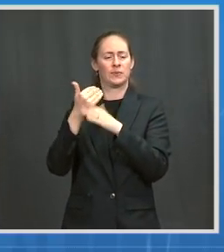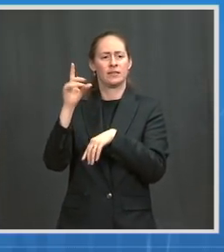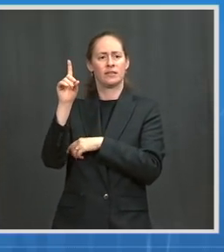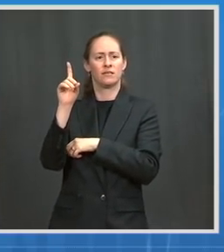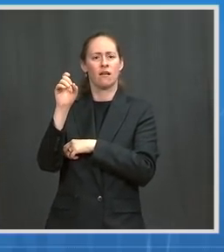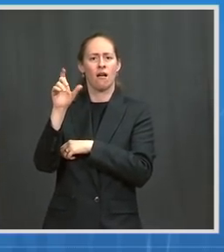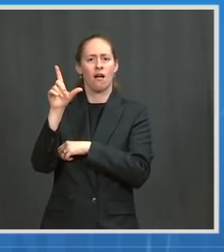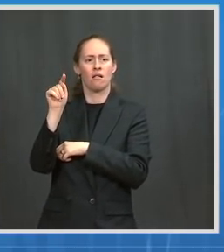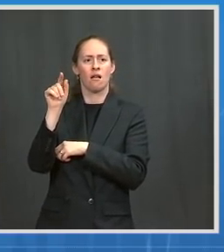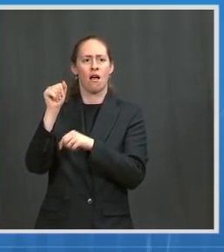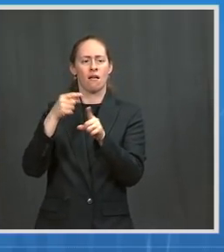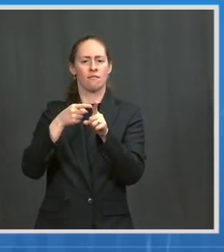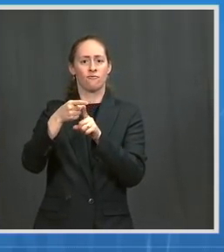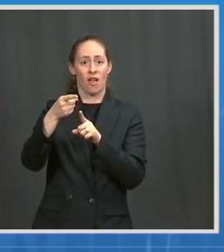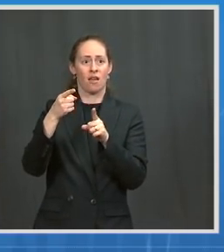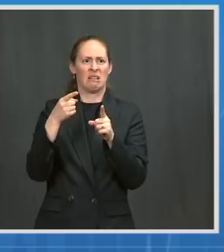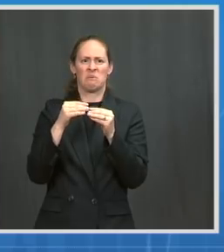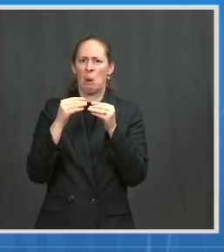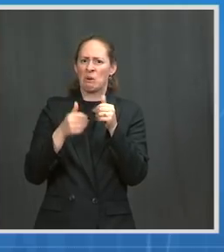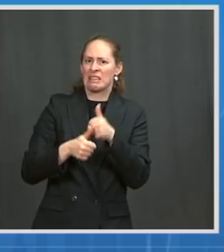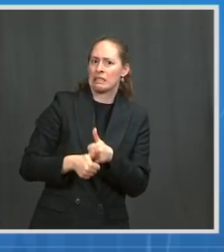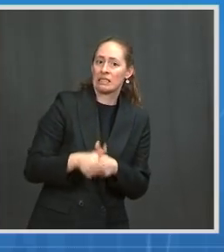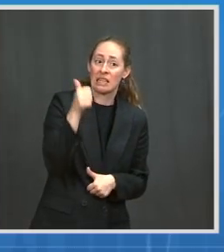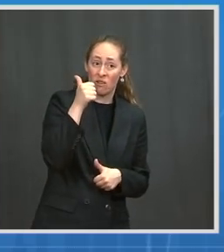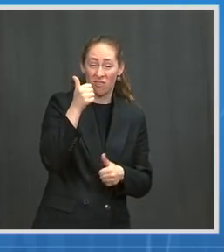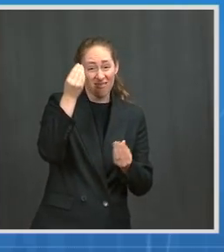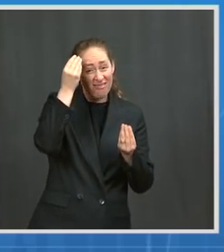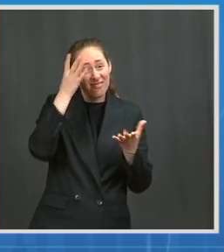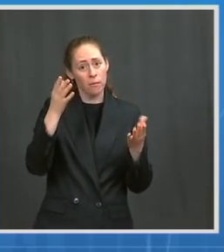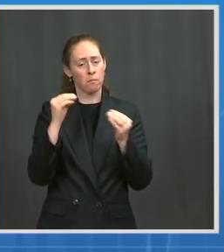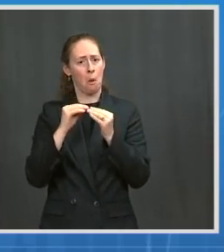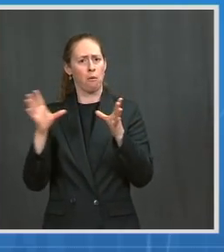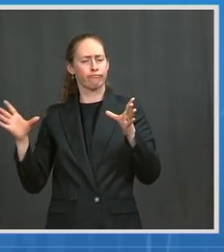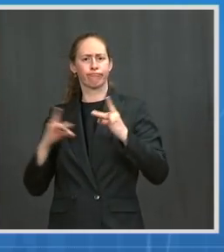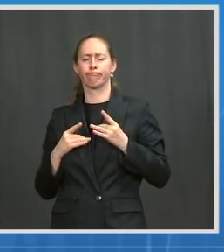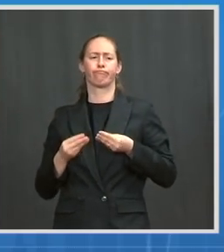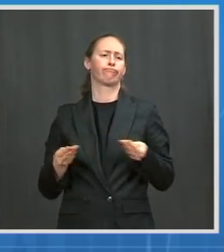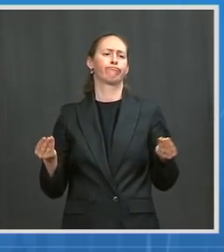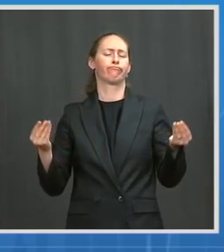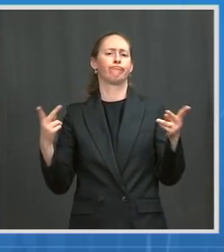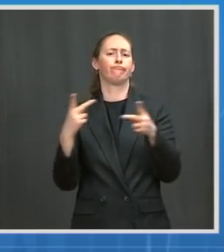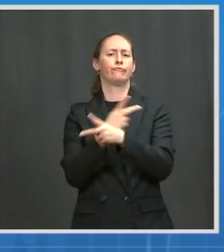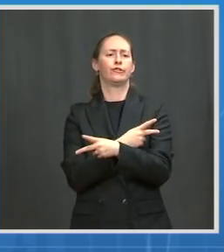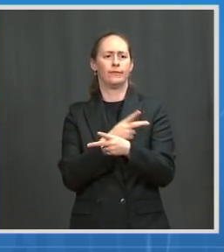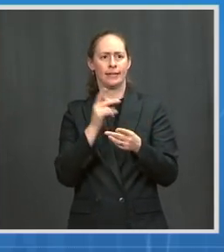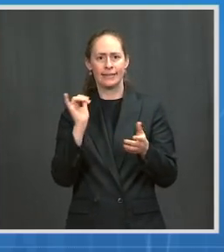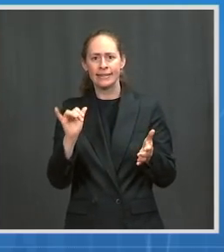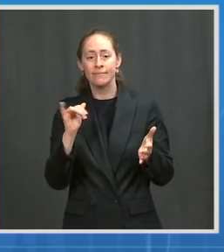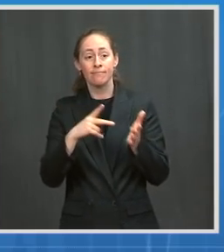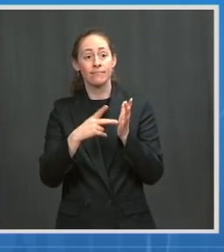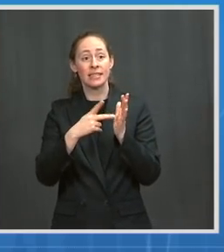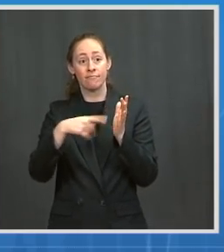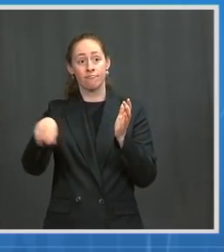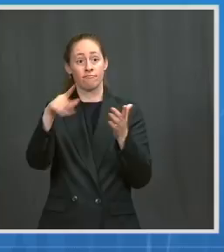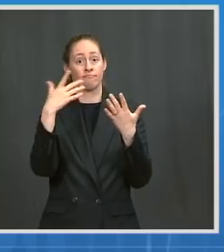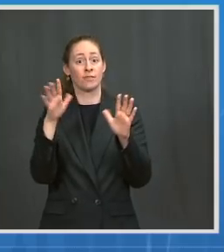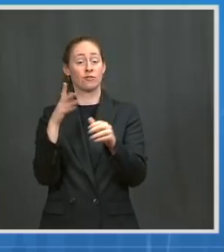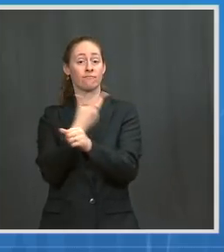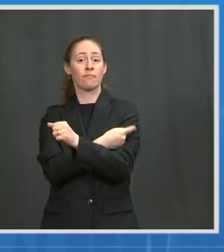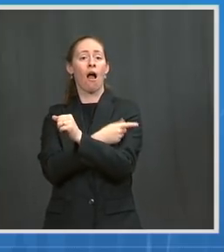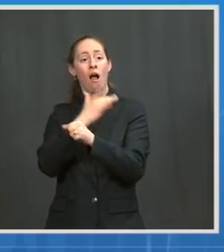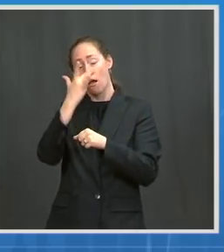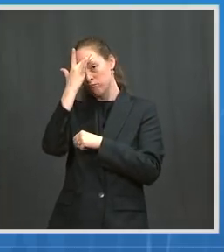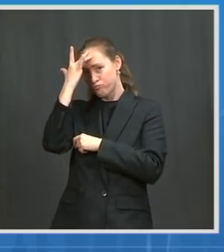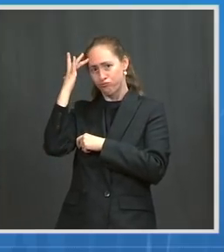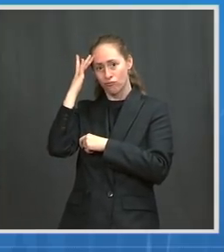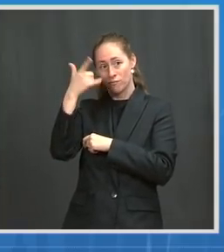more dangerous than prior variants, and which serves as a stark reminder that if you are vaccinated, you are protected. But if you are not, the threat